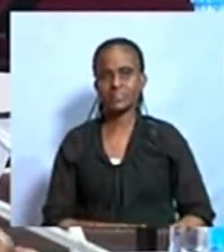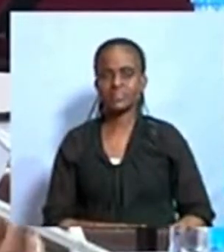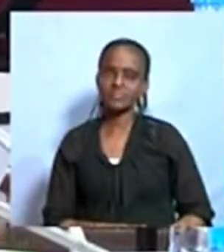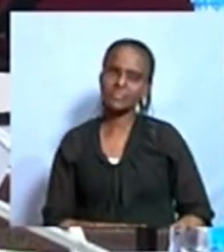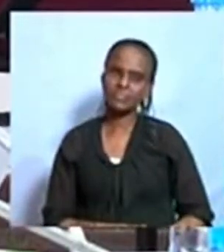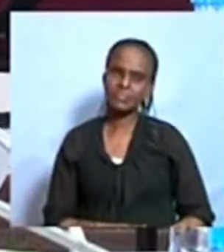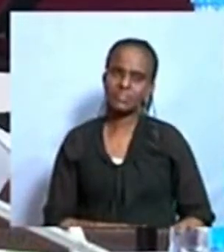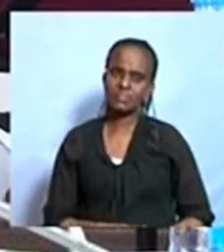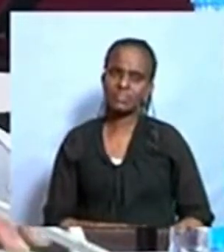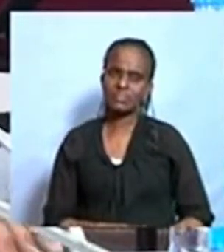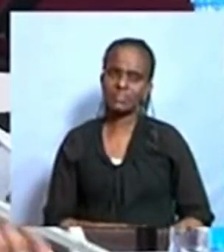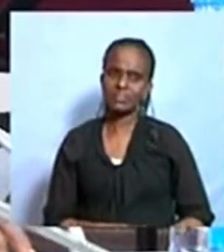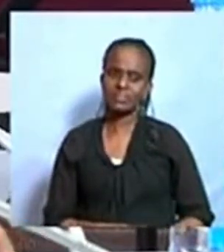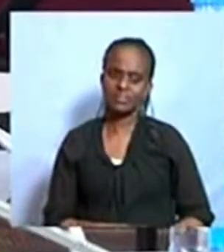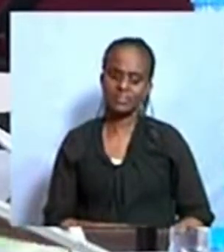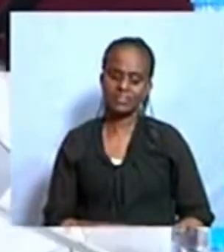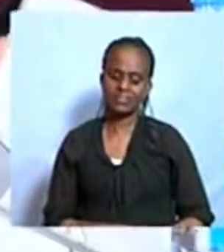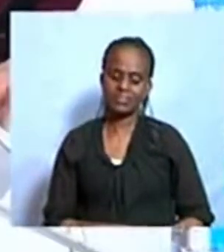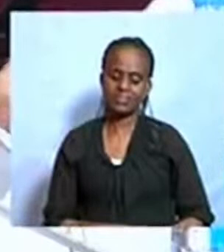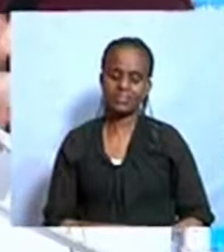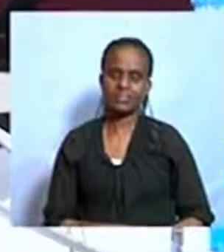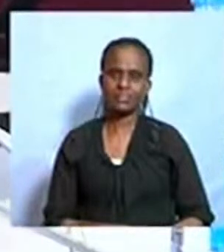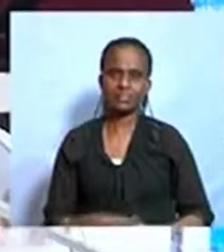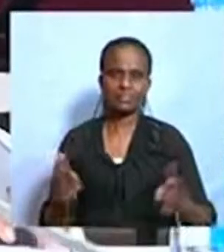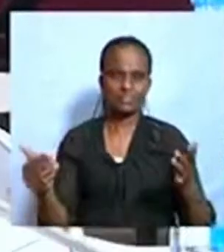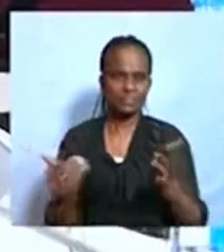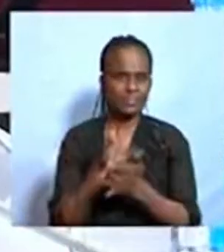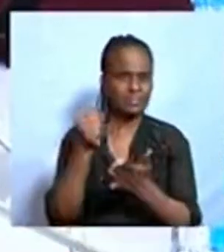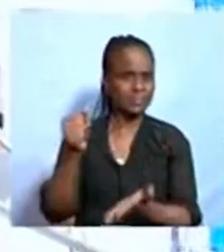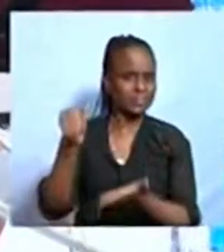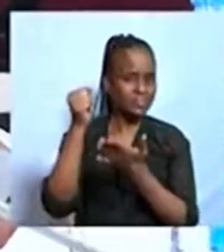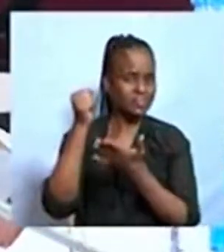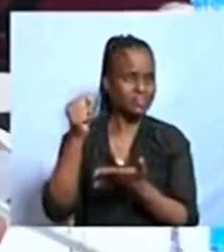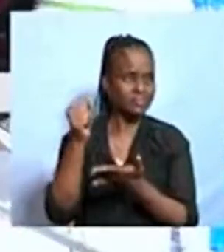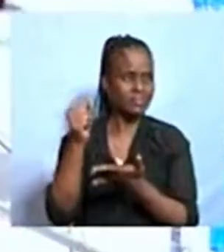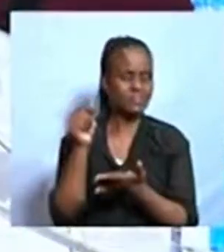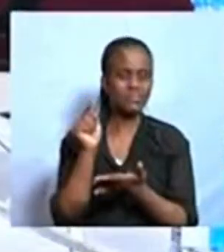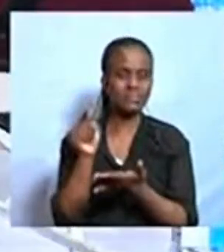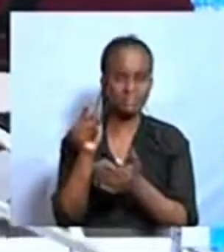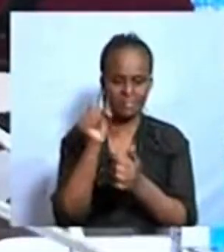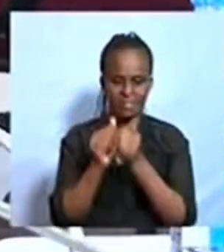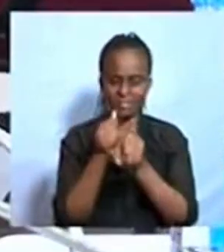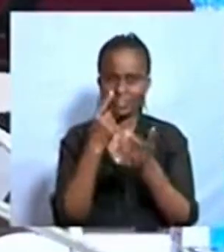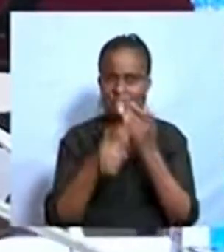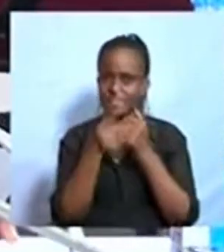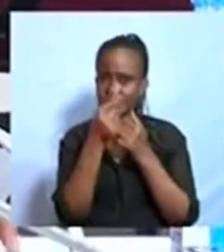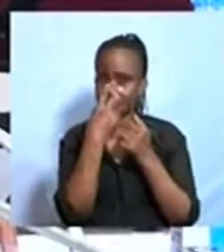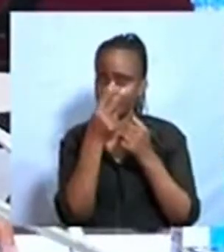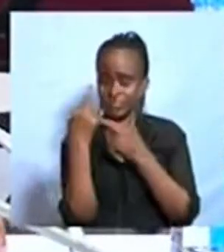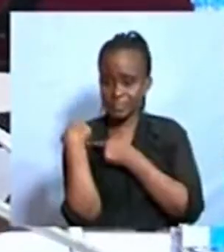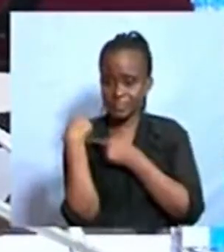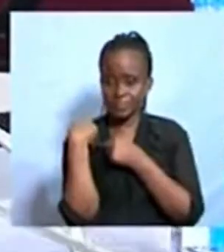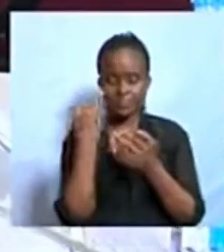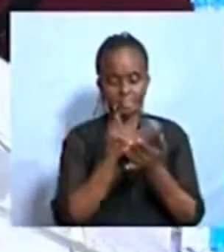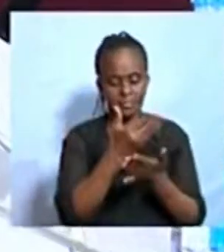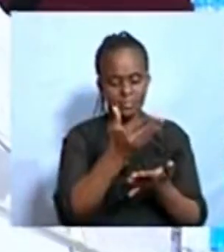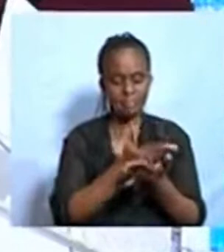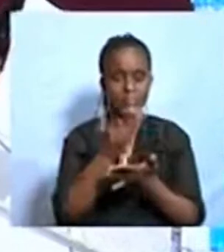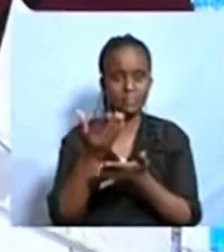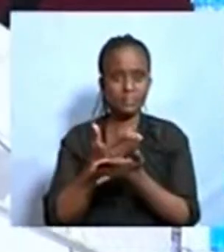in terms of the new budget line that is looking at the procurement, of course,